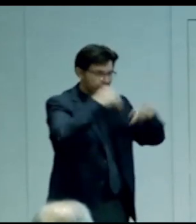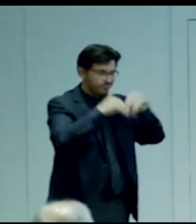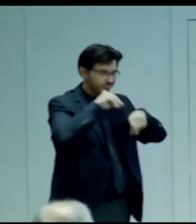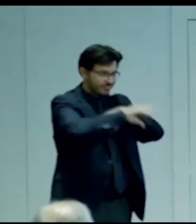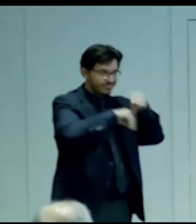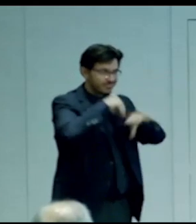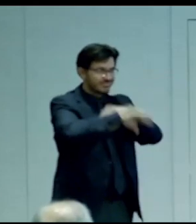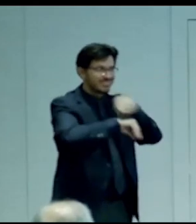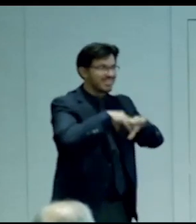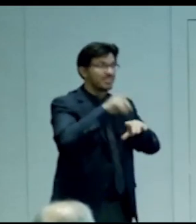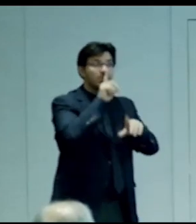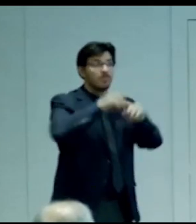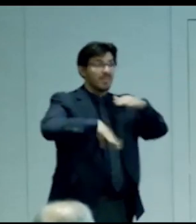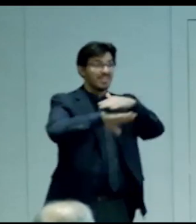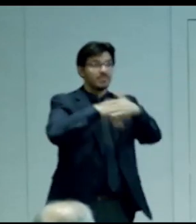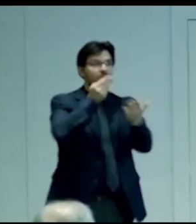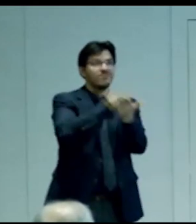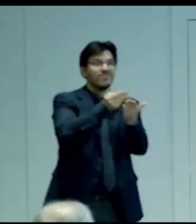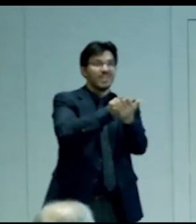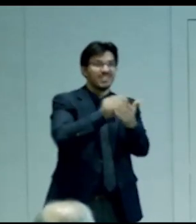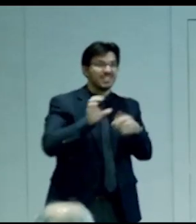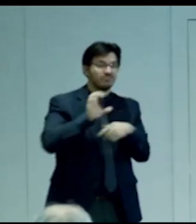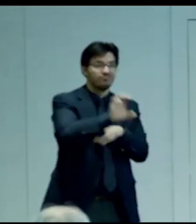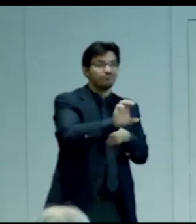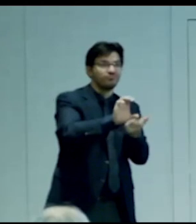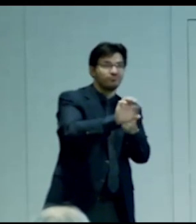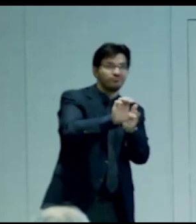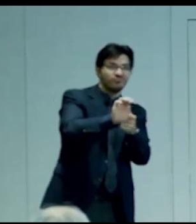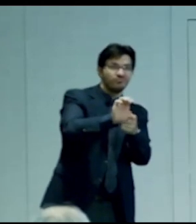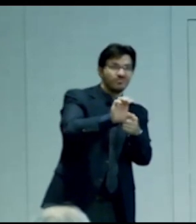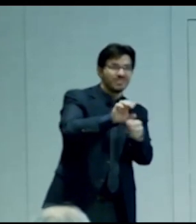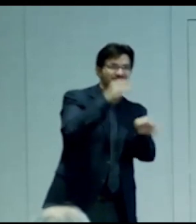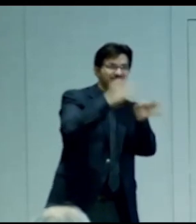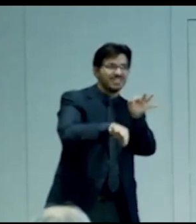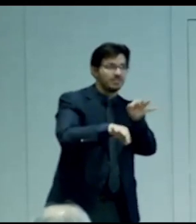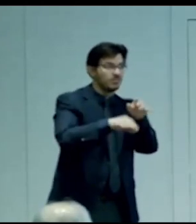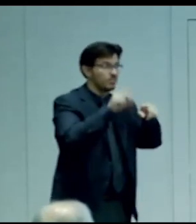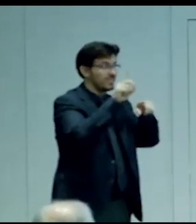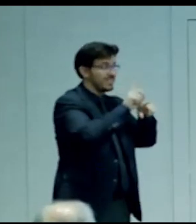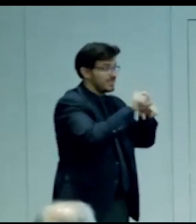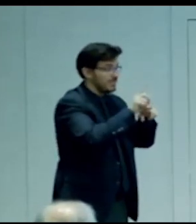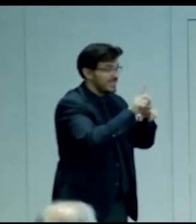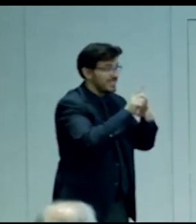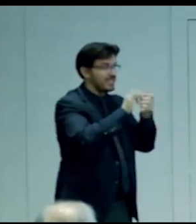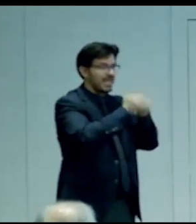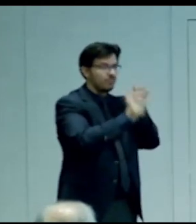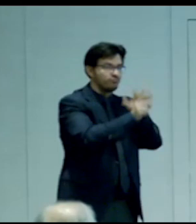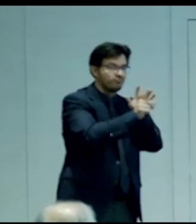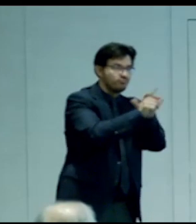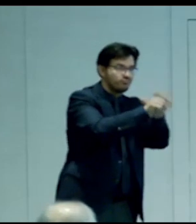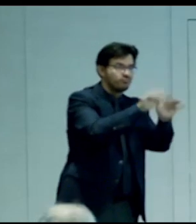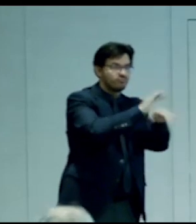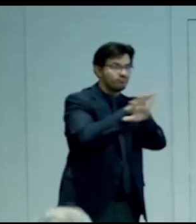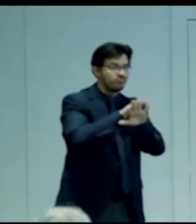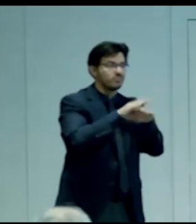basic as funding to as simple in one sense as disciplinary, the prevalence of disciplinary